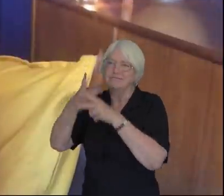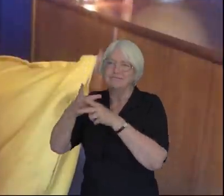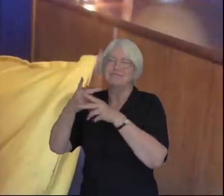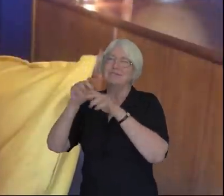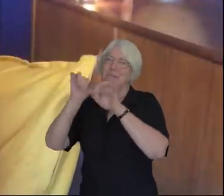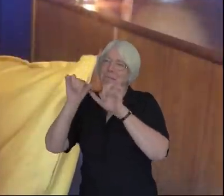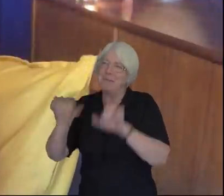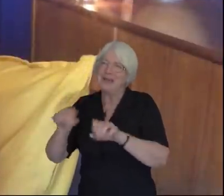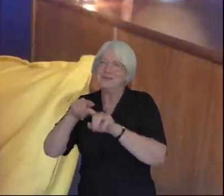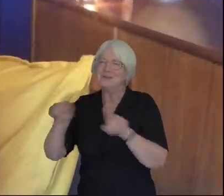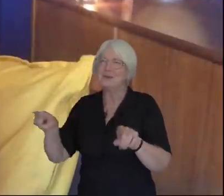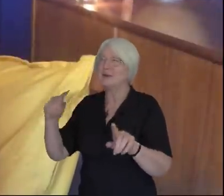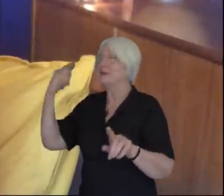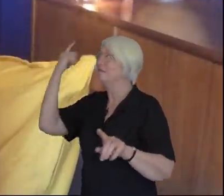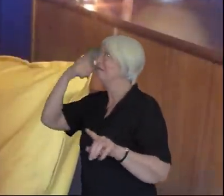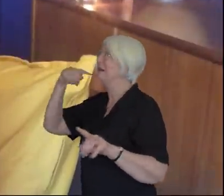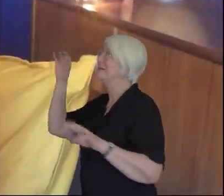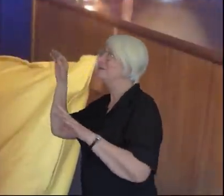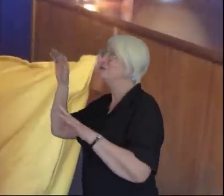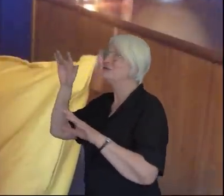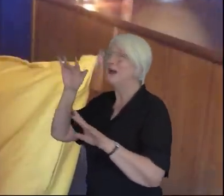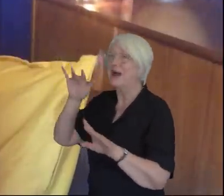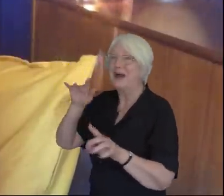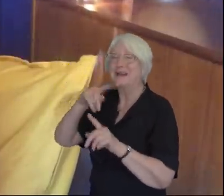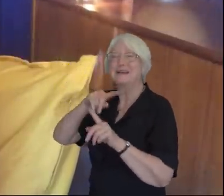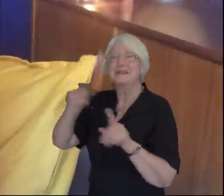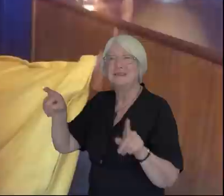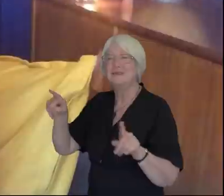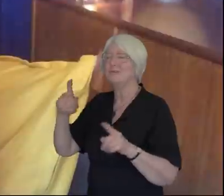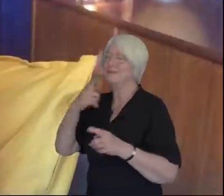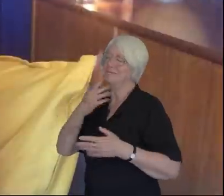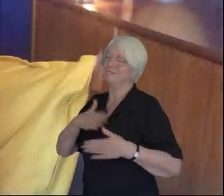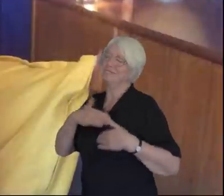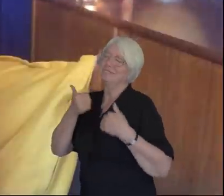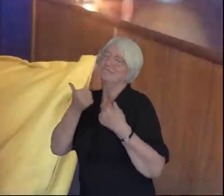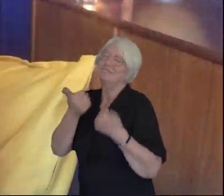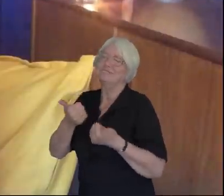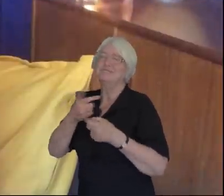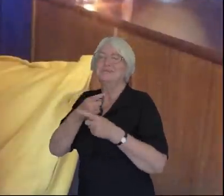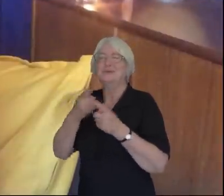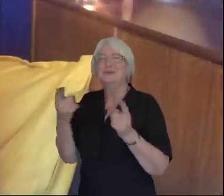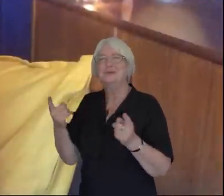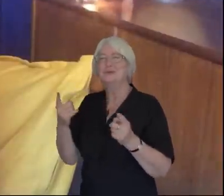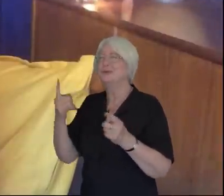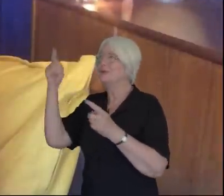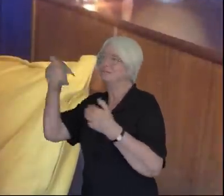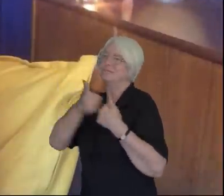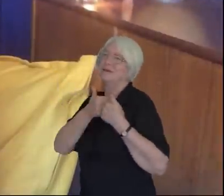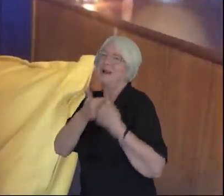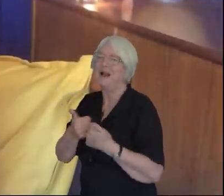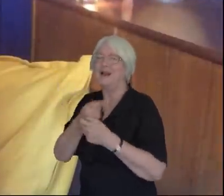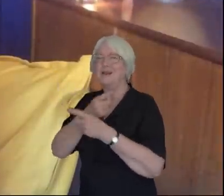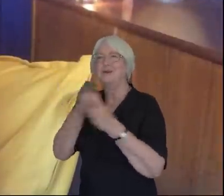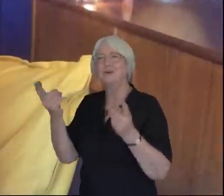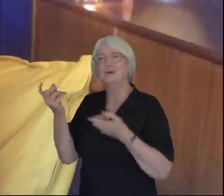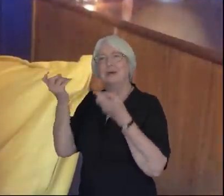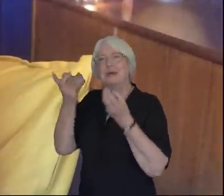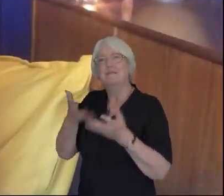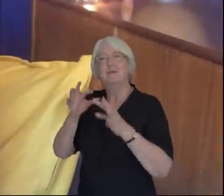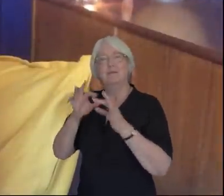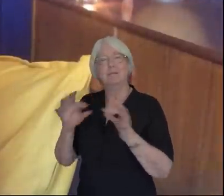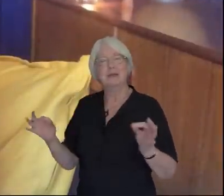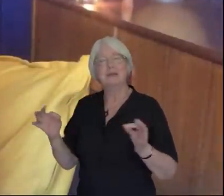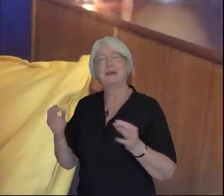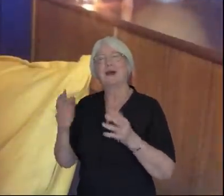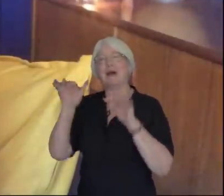you. The Lord make his face shine upon you and be gracious to you. The Lord look kindly on you and give you